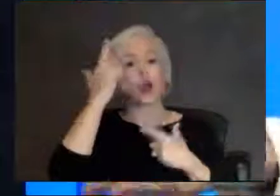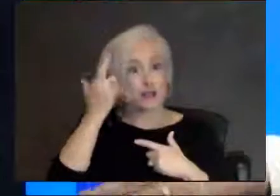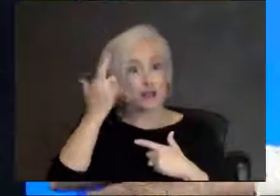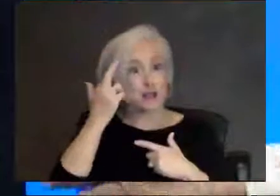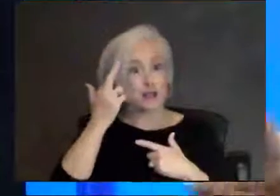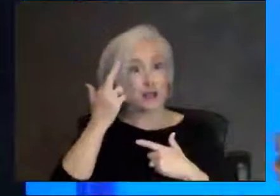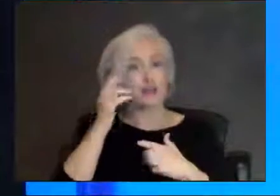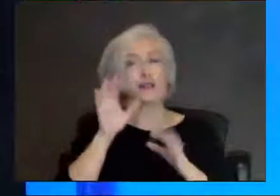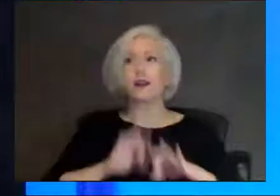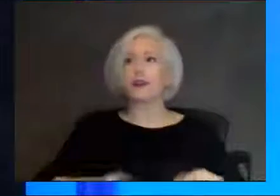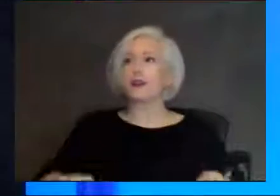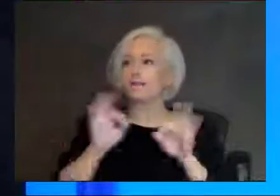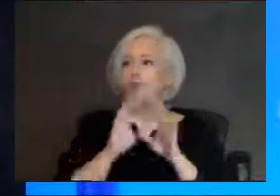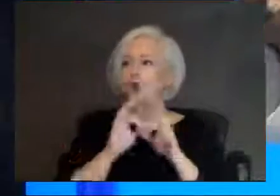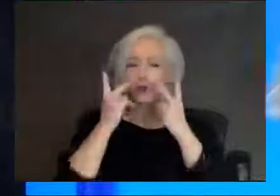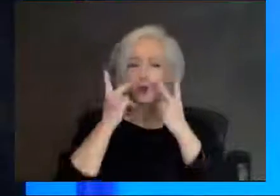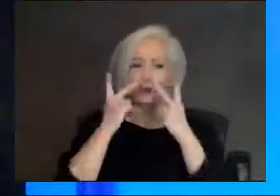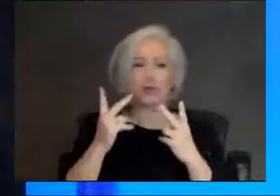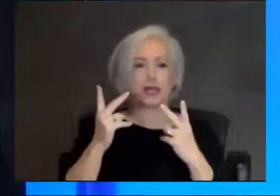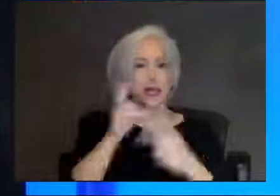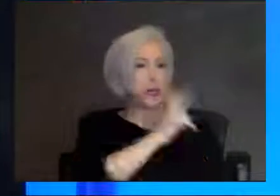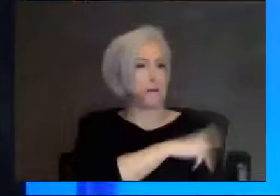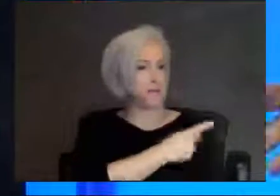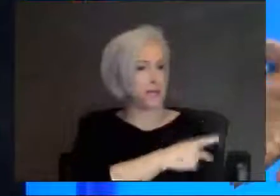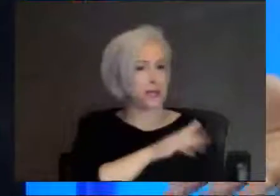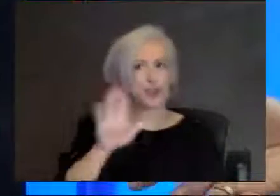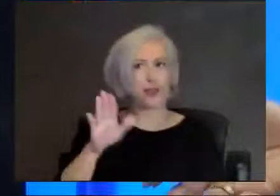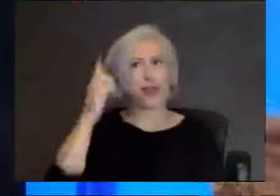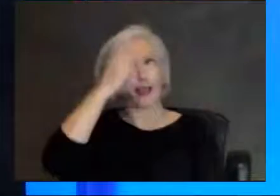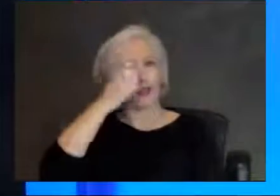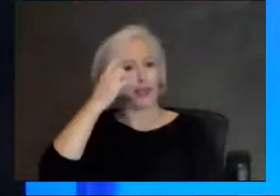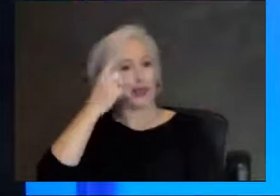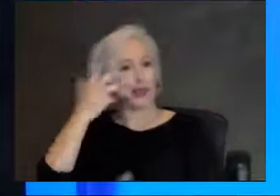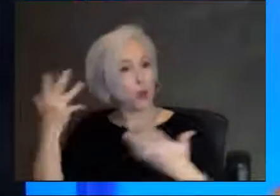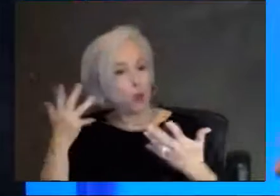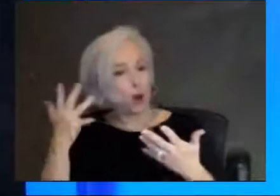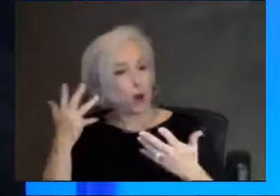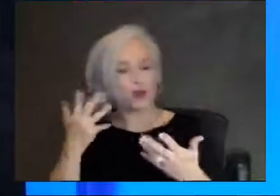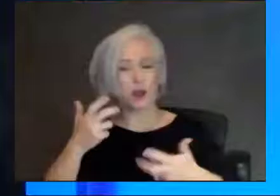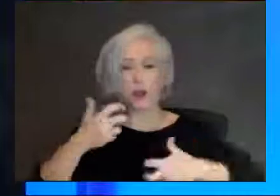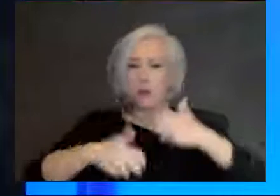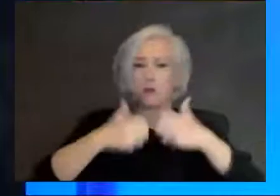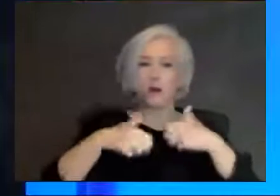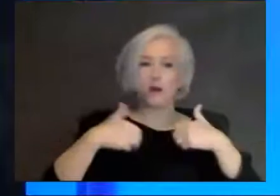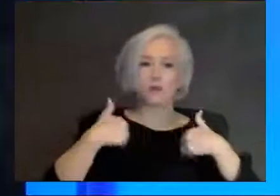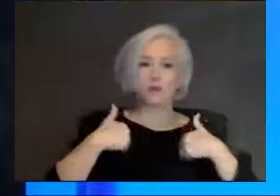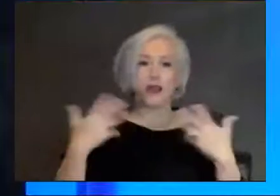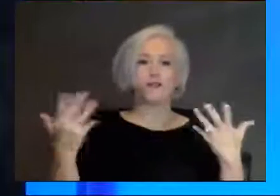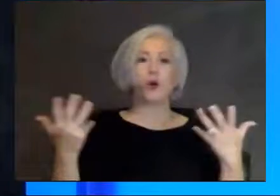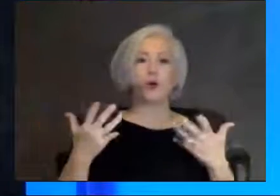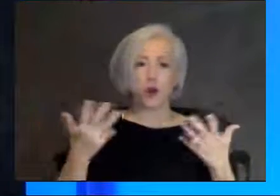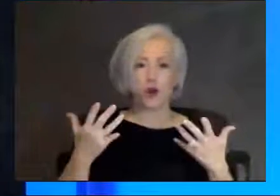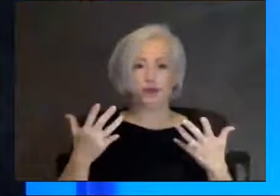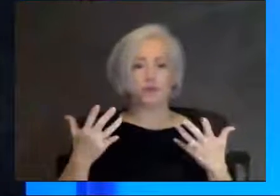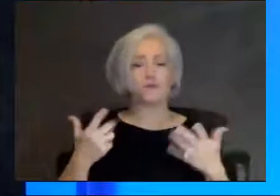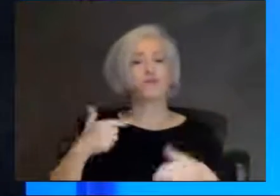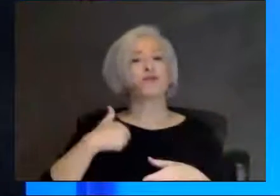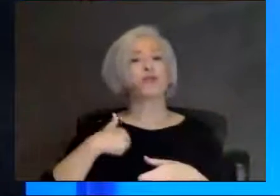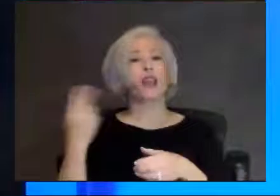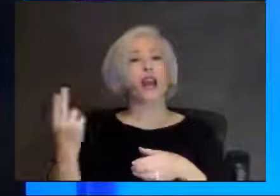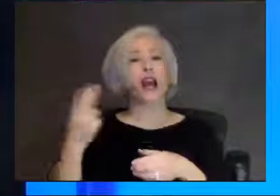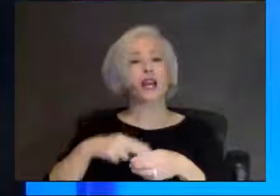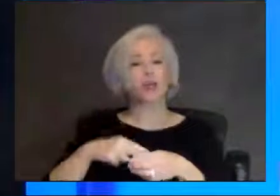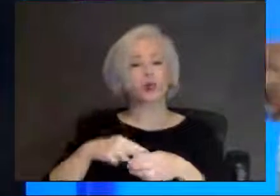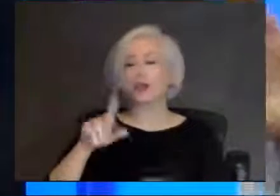and what are their problems, and then formulate your research accordingly. So when I joined University of Kansas Cancer Center